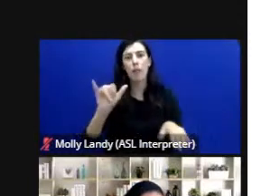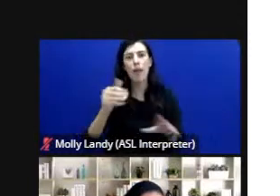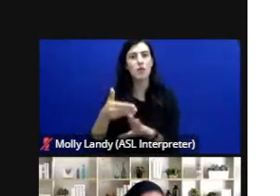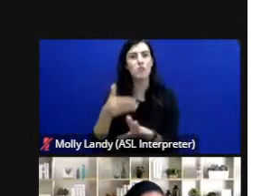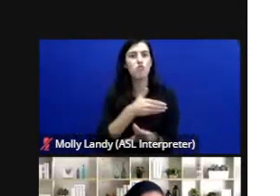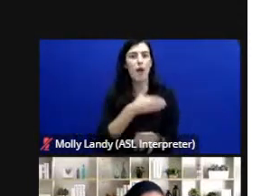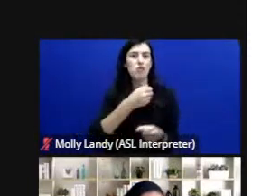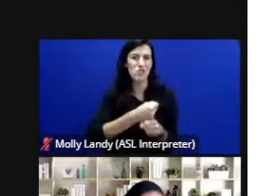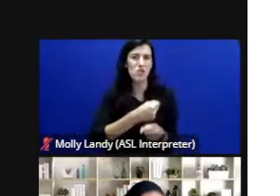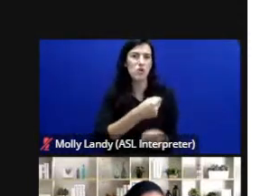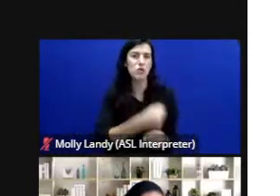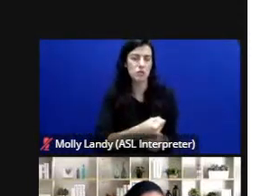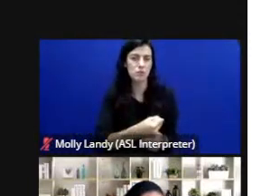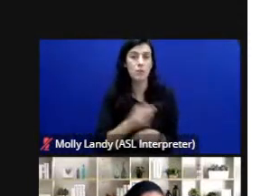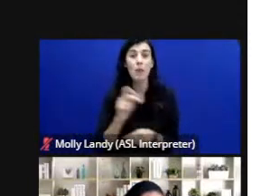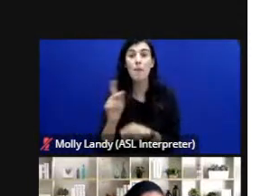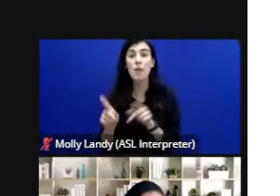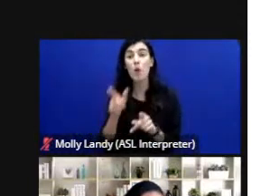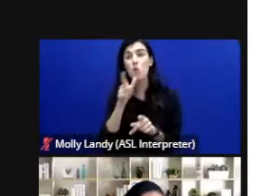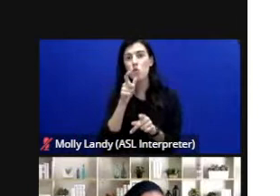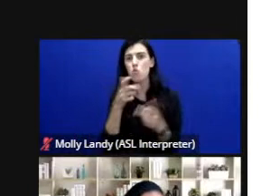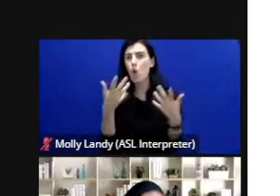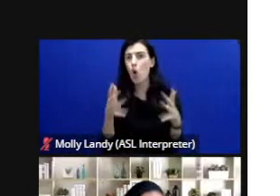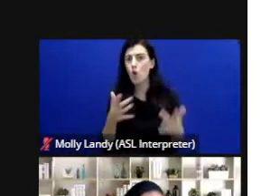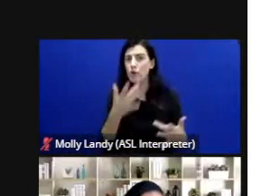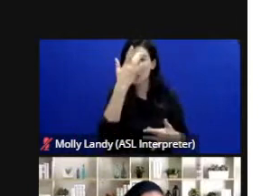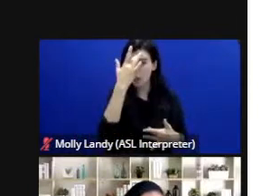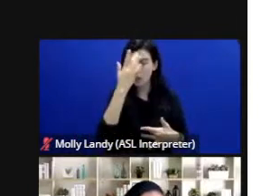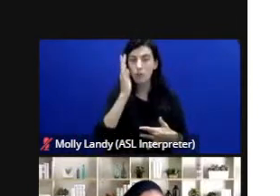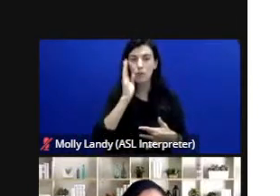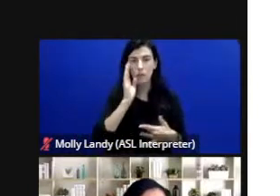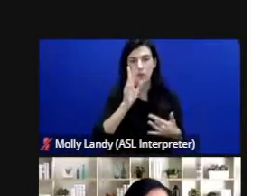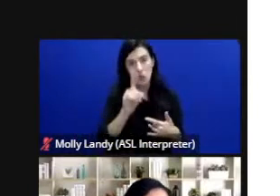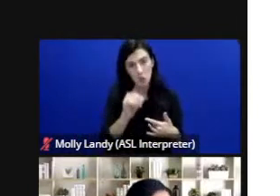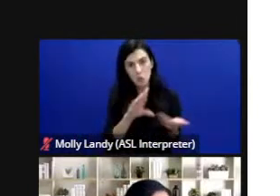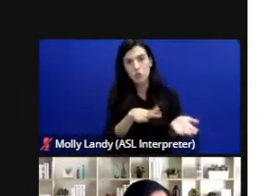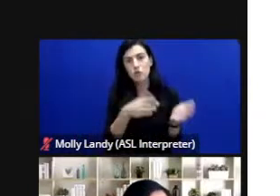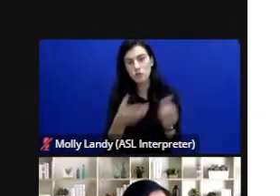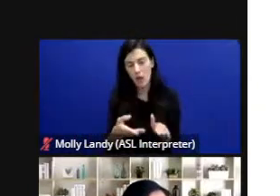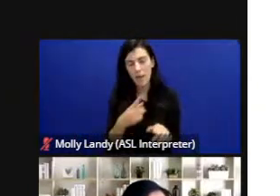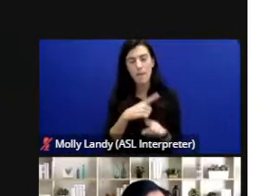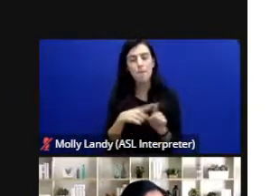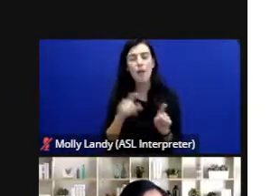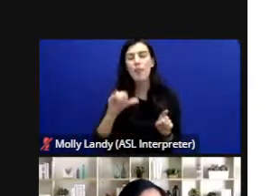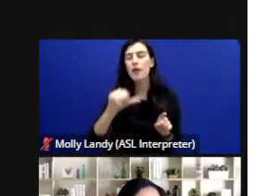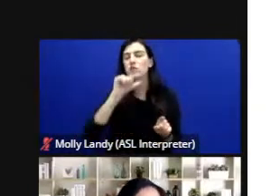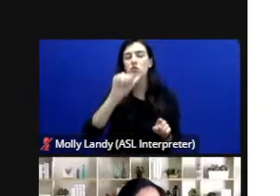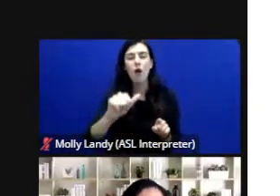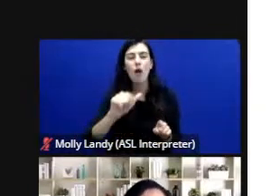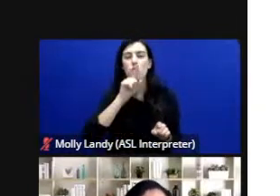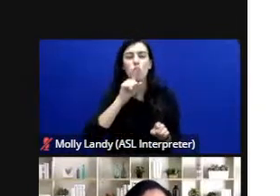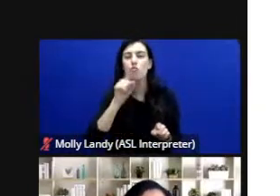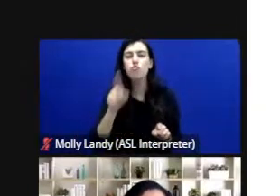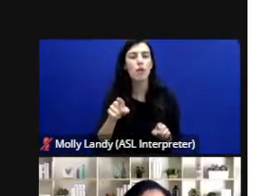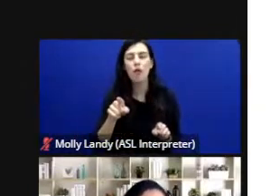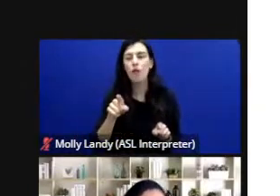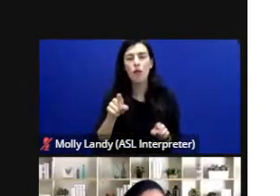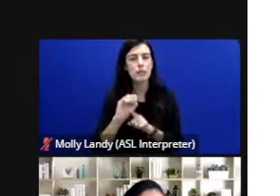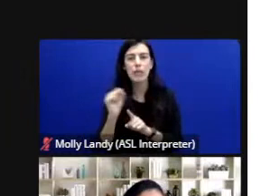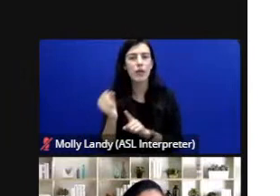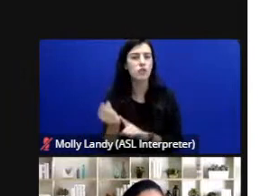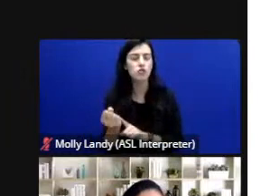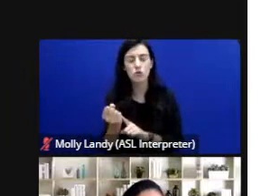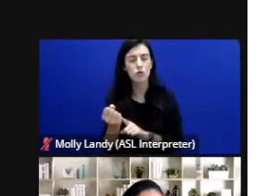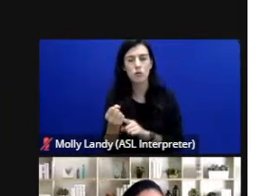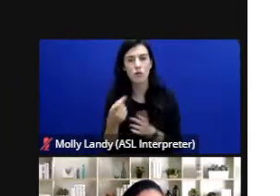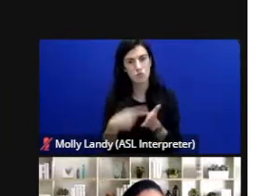years, and people who are already ill do die. But that is not the real nature of what